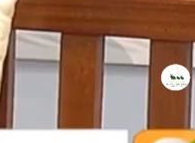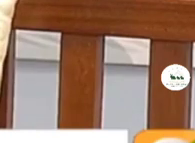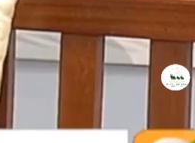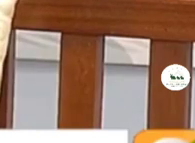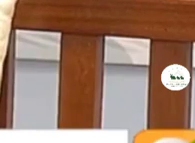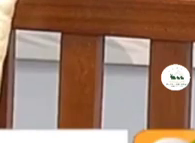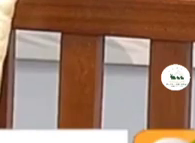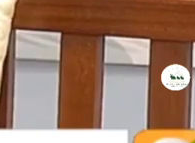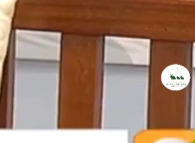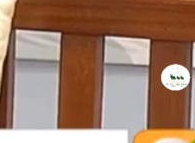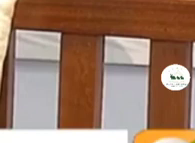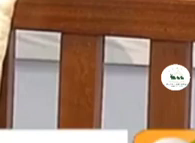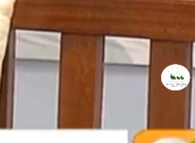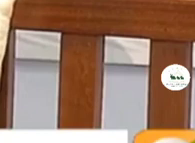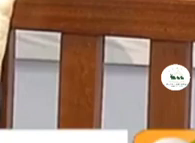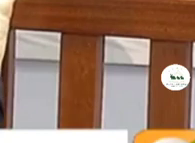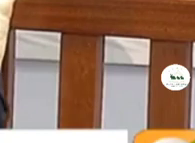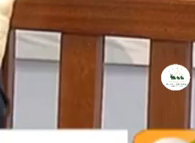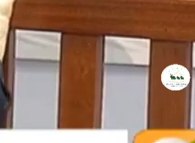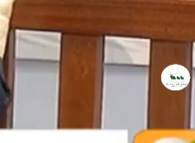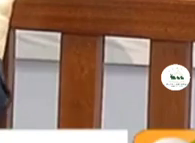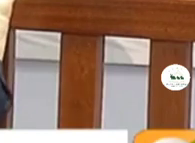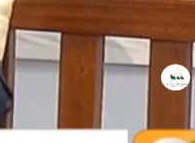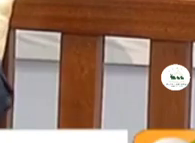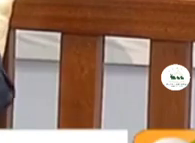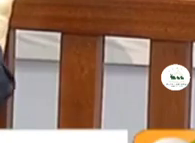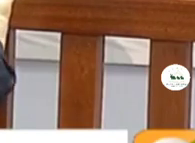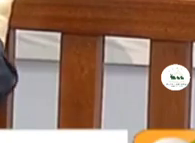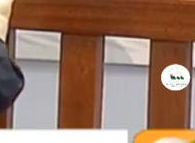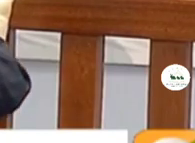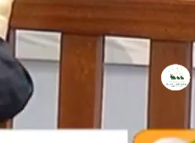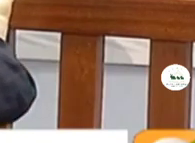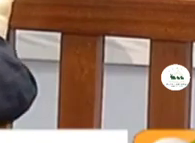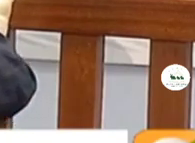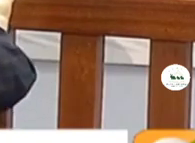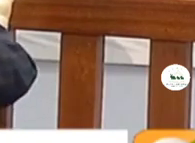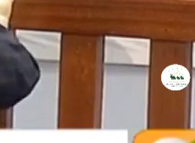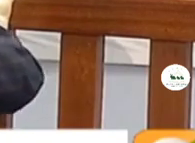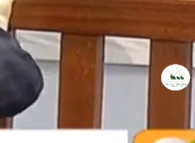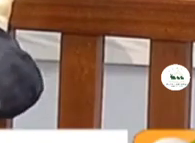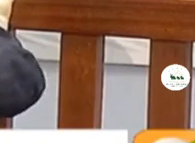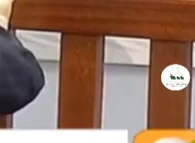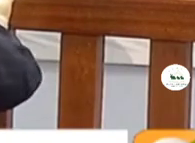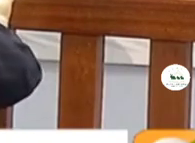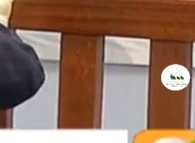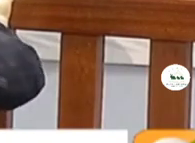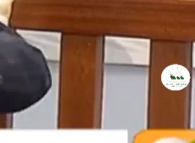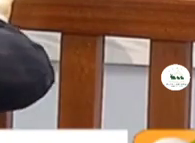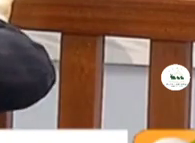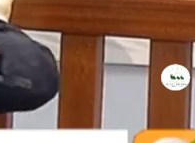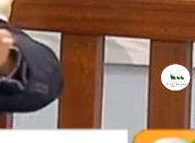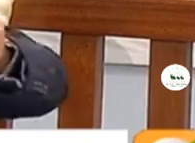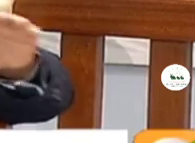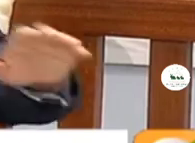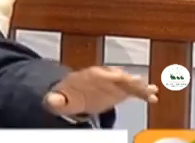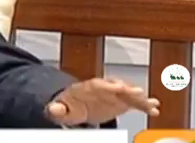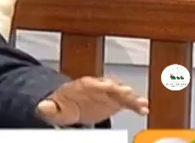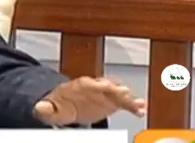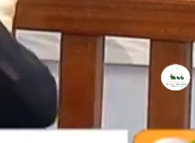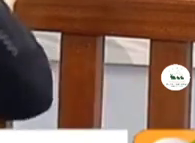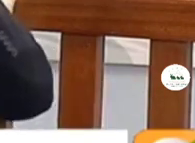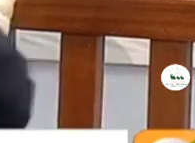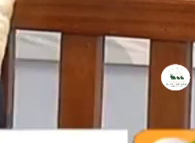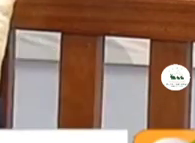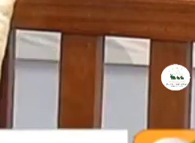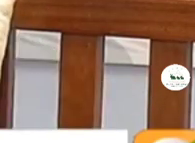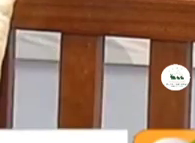will require, among other things, that we have institutions that are functioning, that are capable of serving the people at the